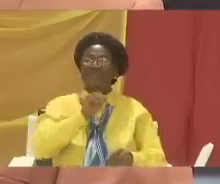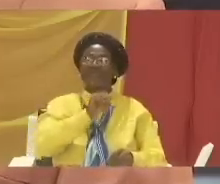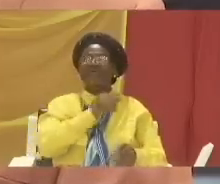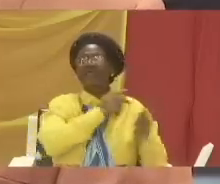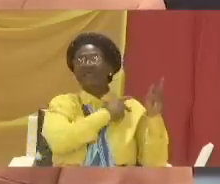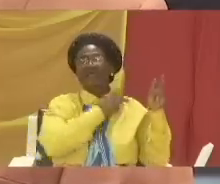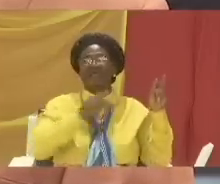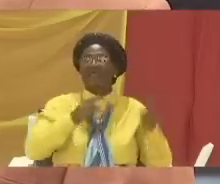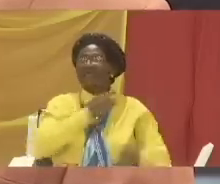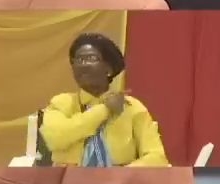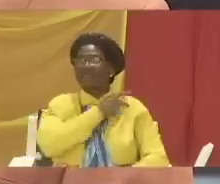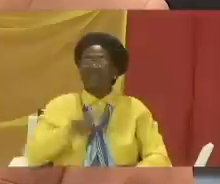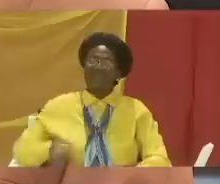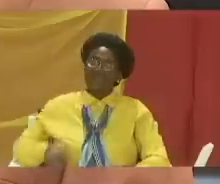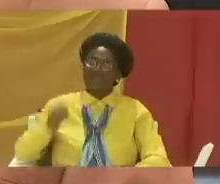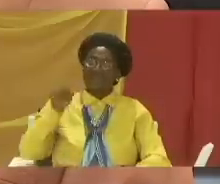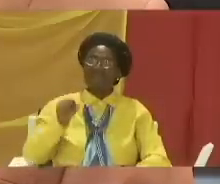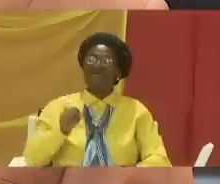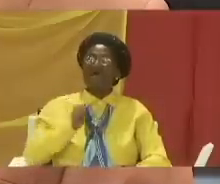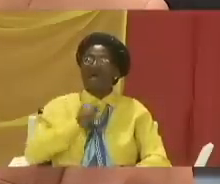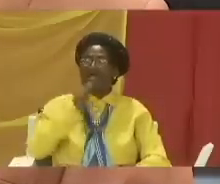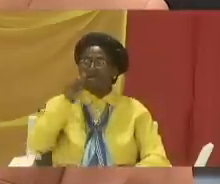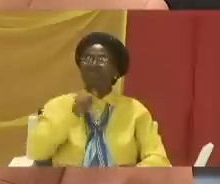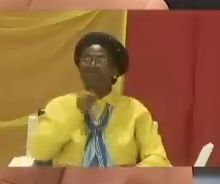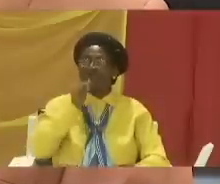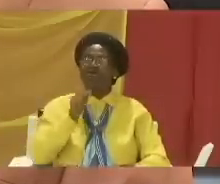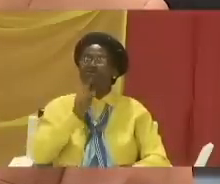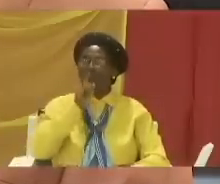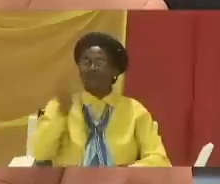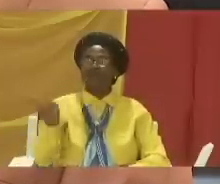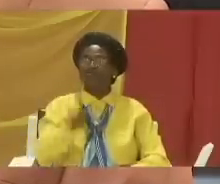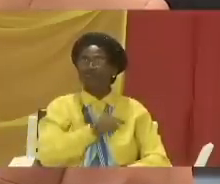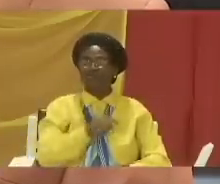I'm not sure you pay attention to some of the songs that